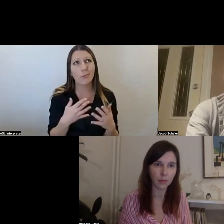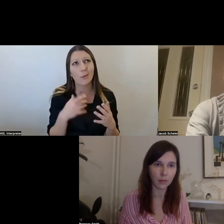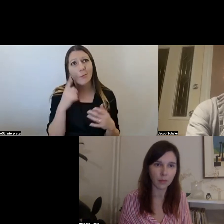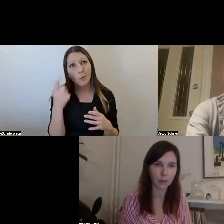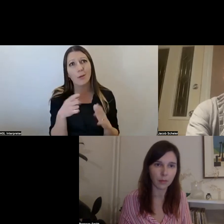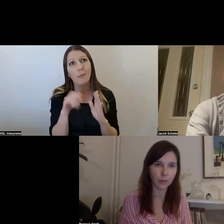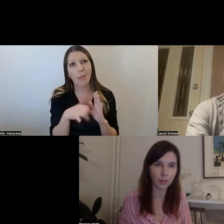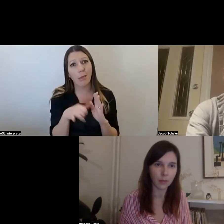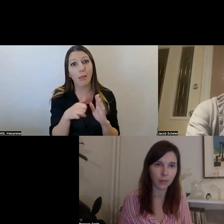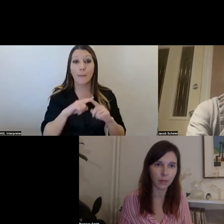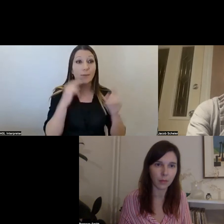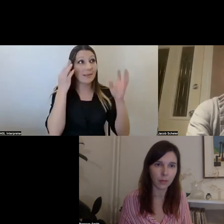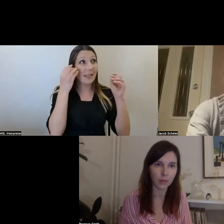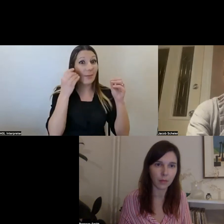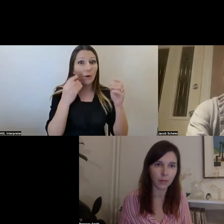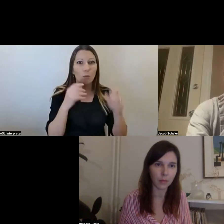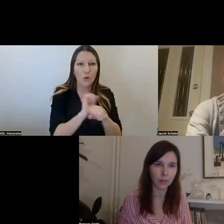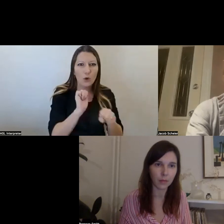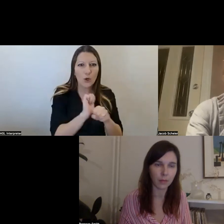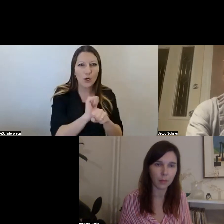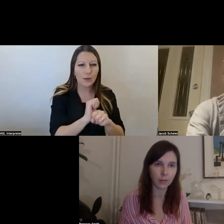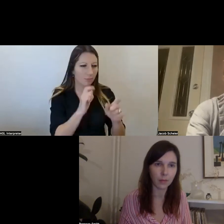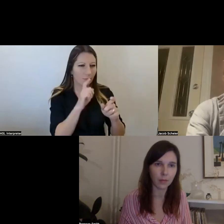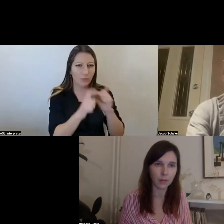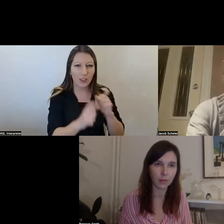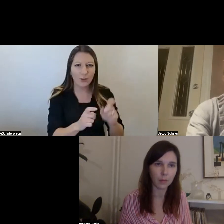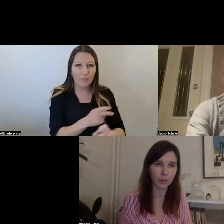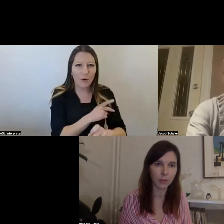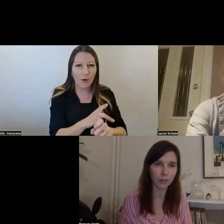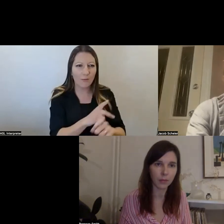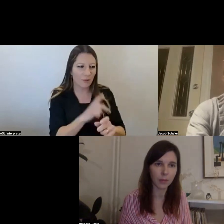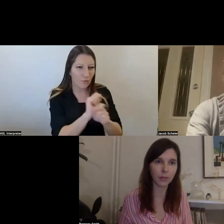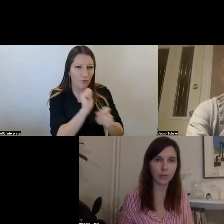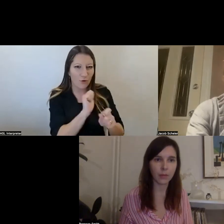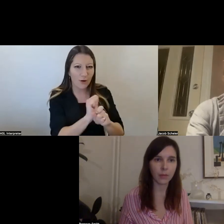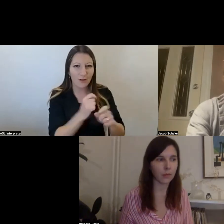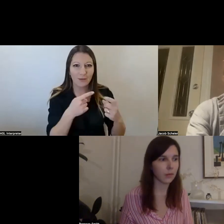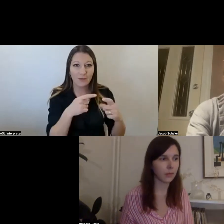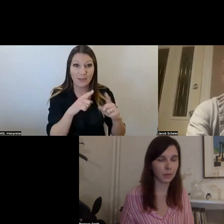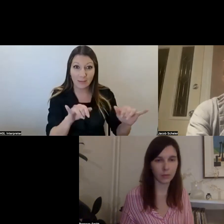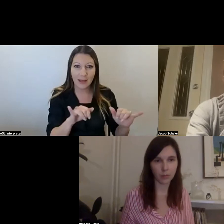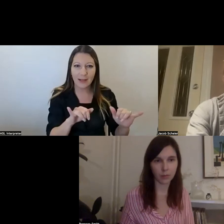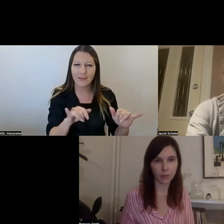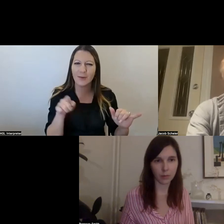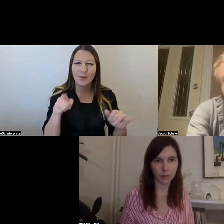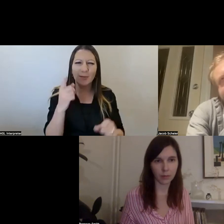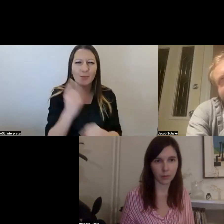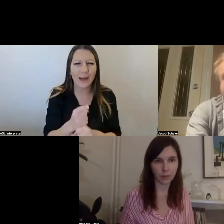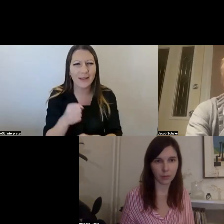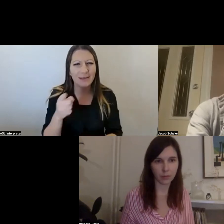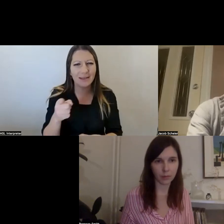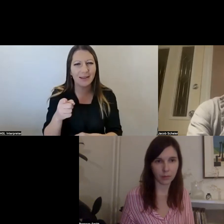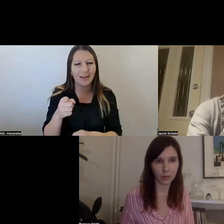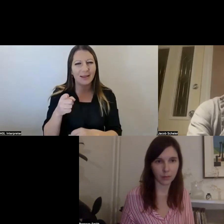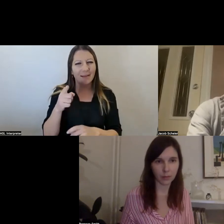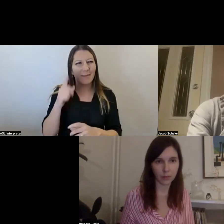to poems and doing this. Yeah, it really is kind of capitalist. And were you